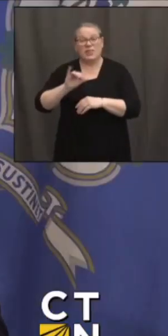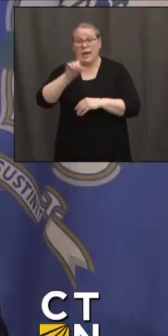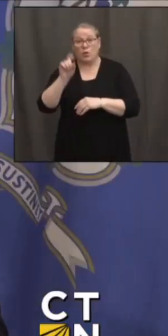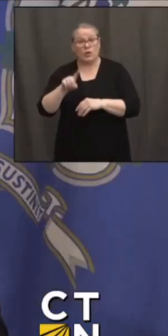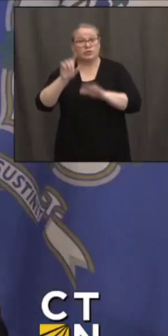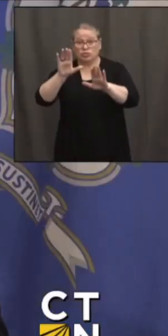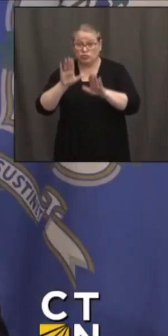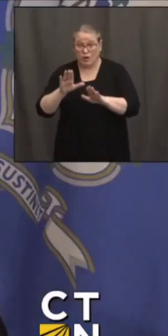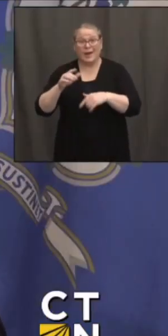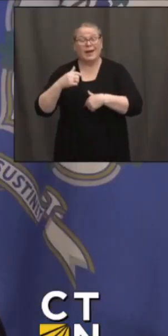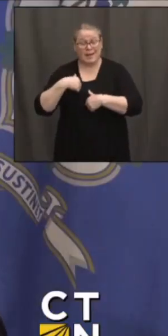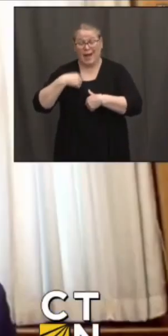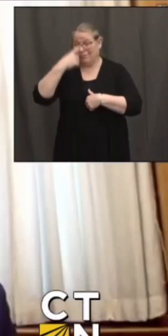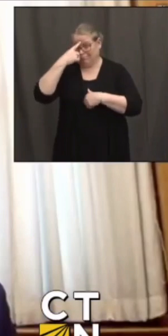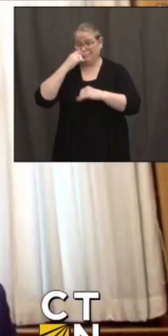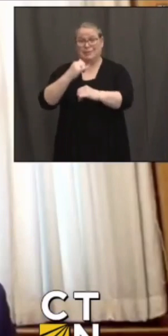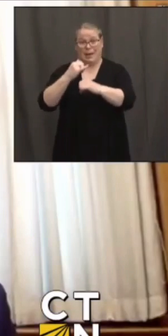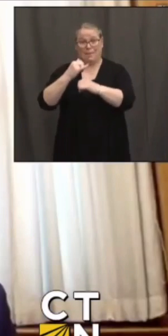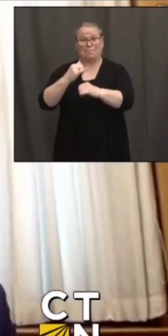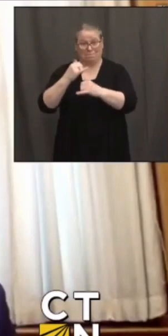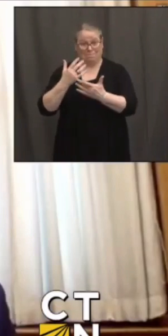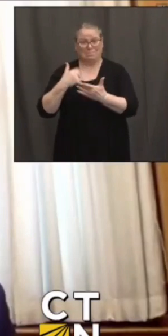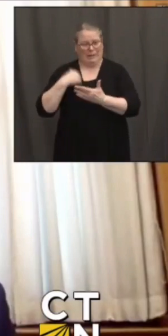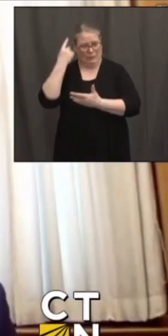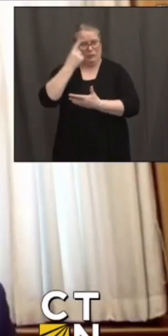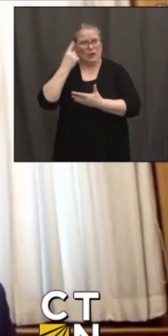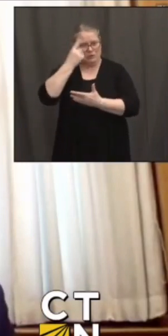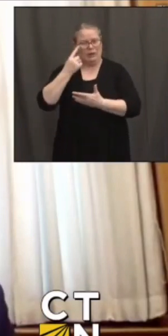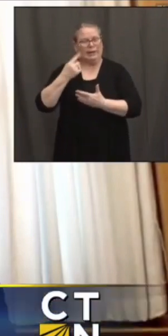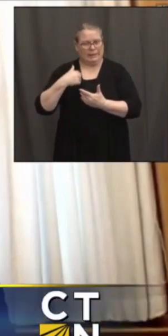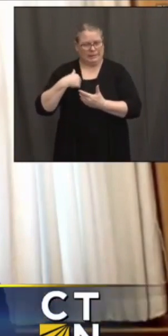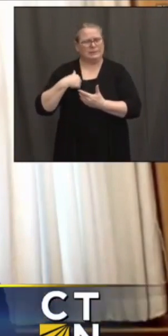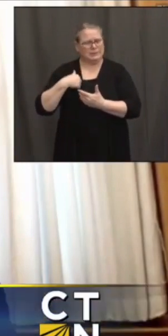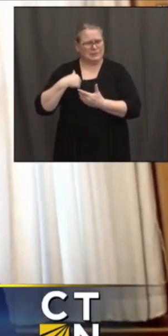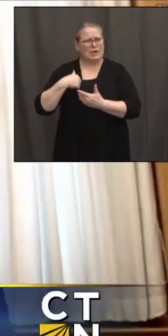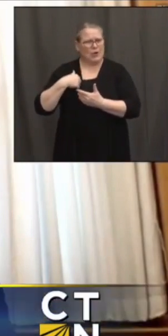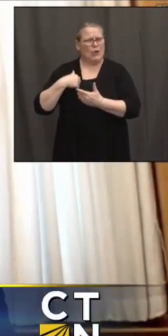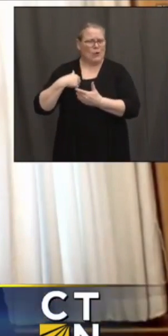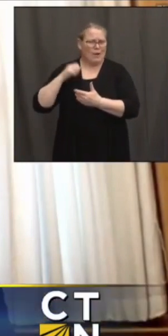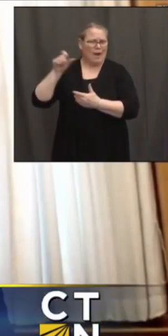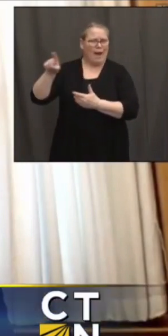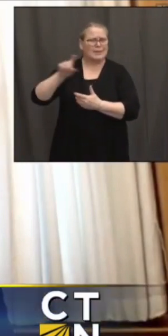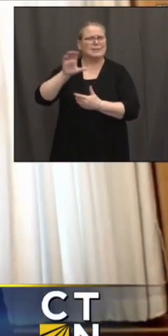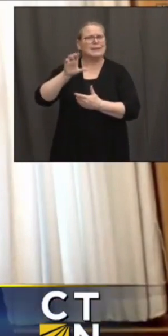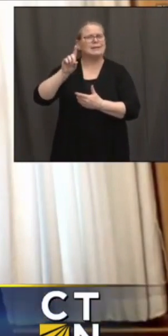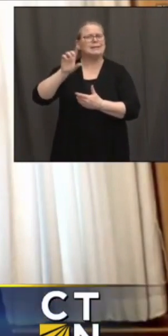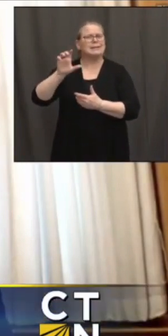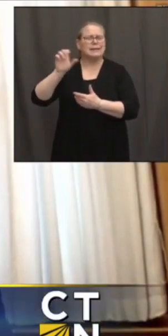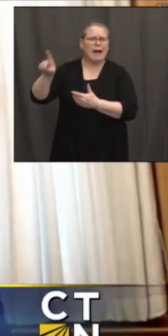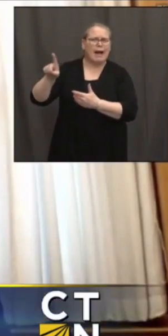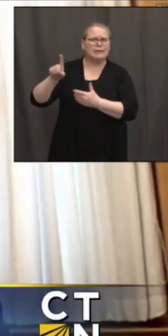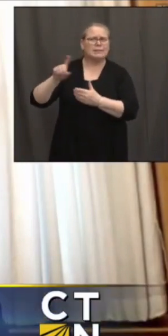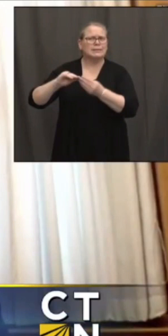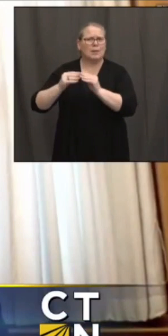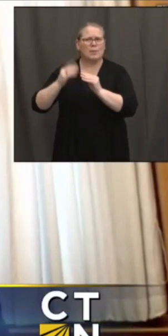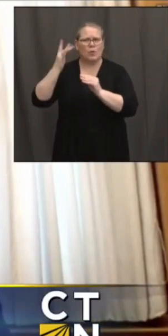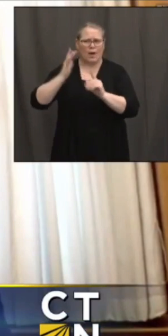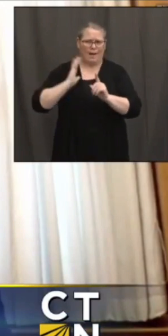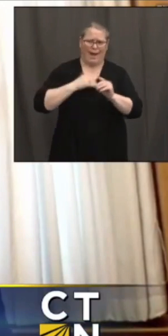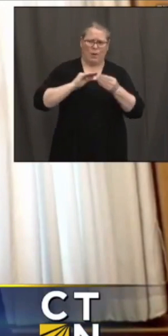same thing too earlier today, and we have an inquiry into the CDC to try to reconcile why we're getting different results. If they know